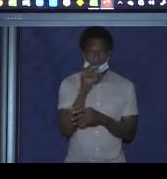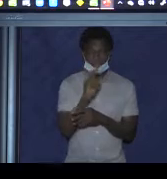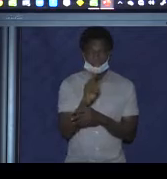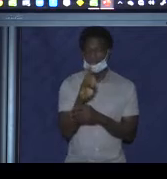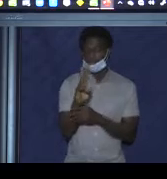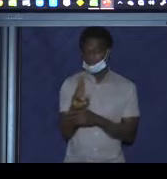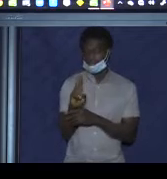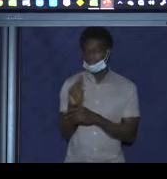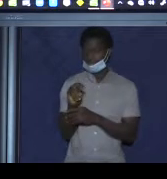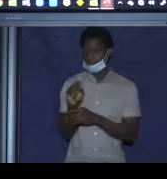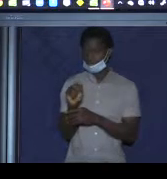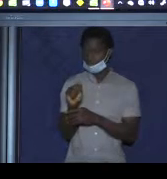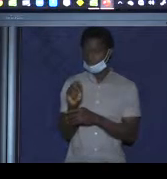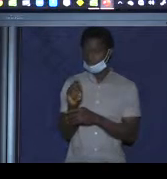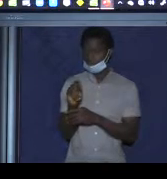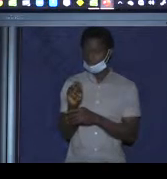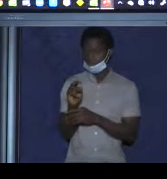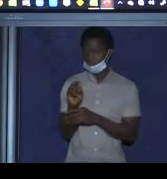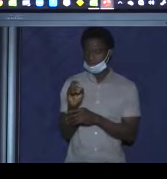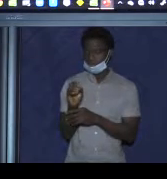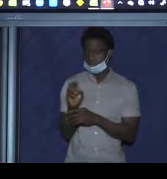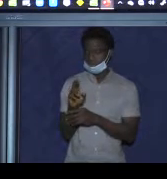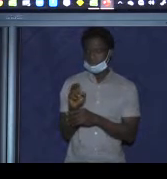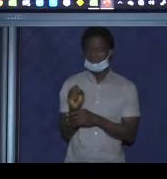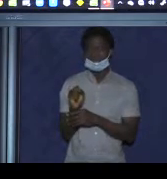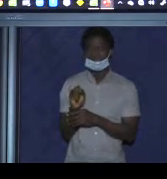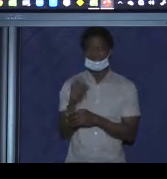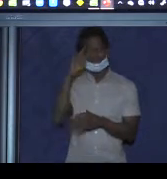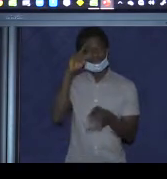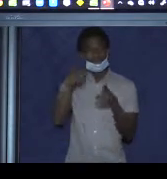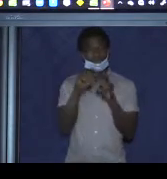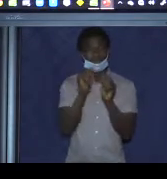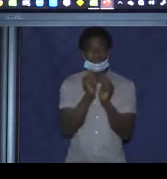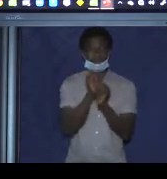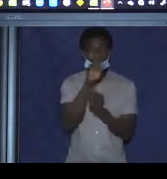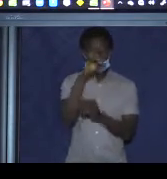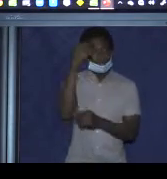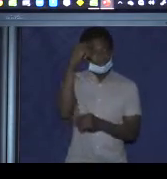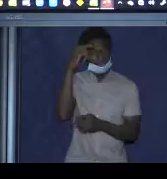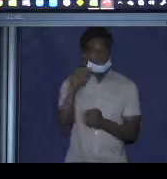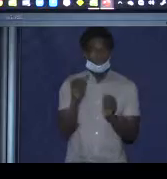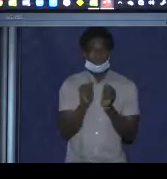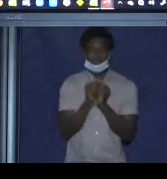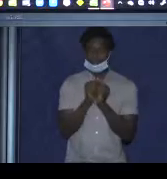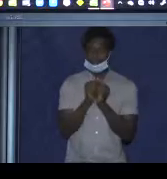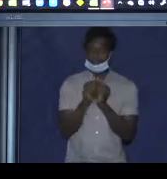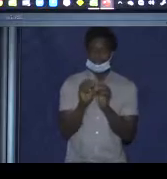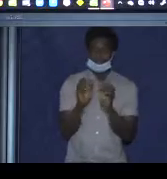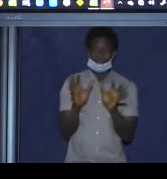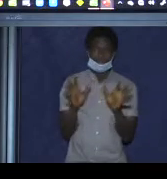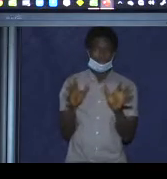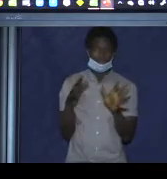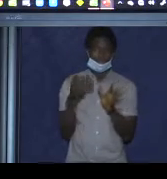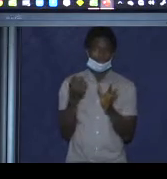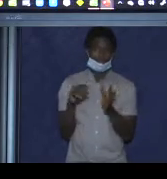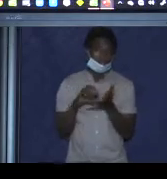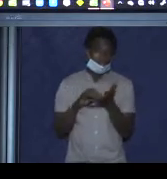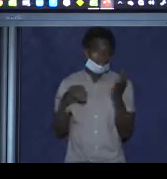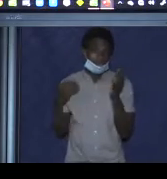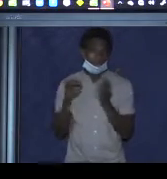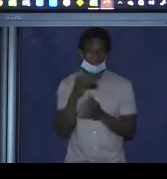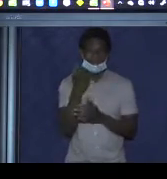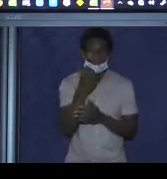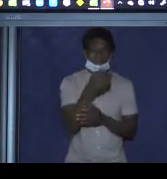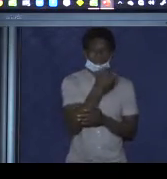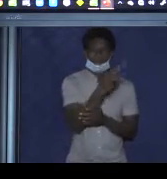you are unanimous. Yes, unanimous. Agreed with one mind. That means without the exception